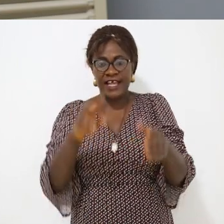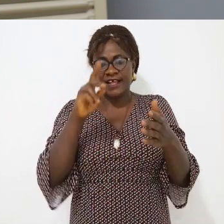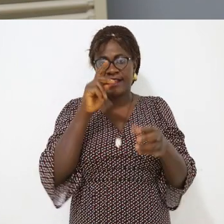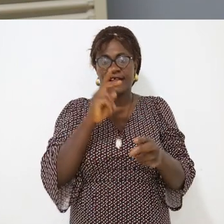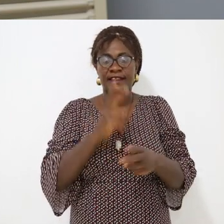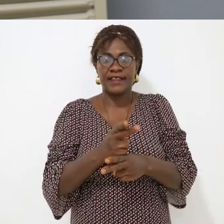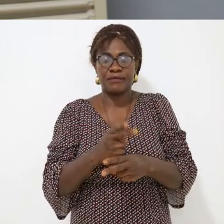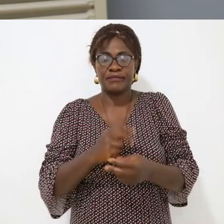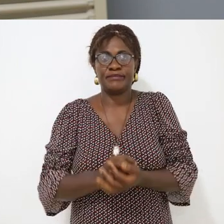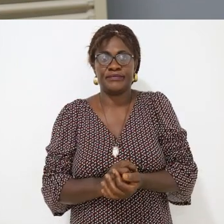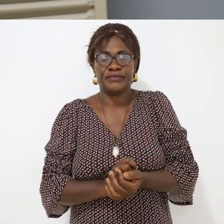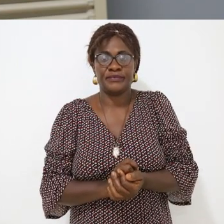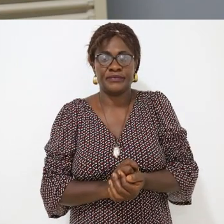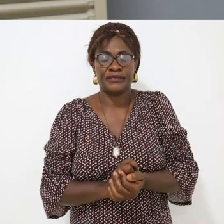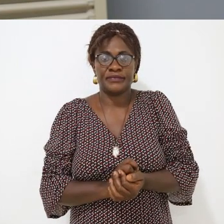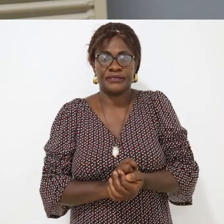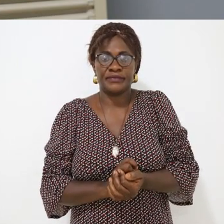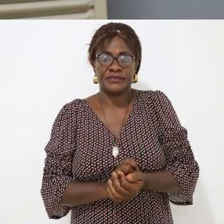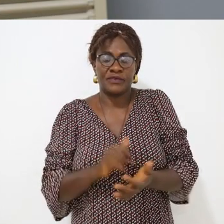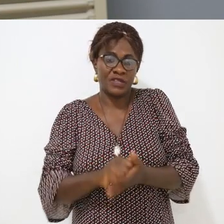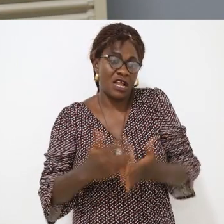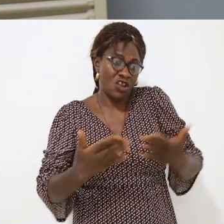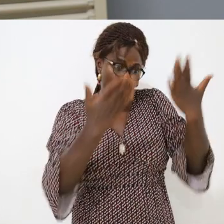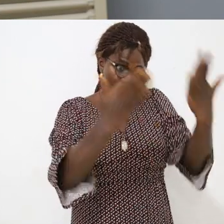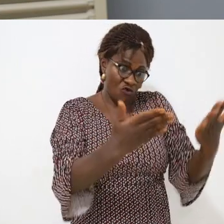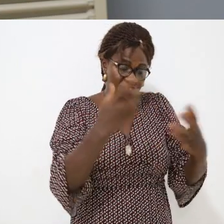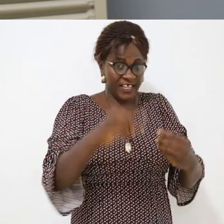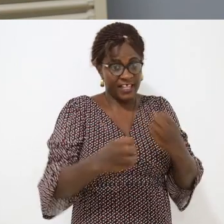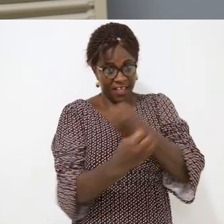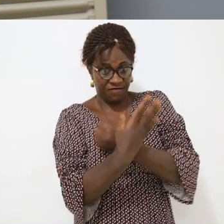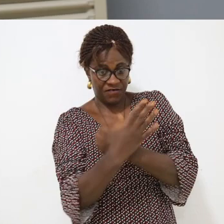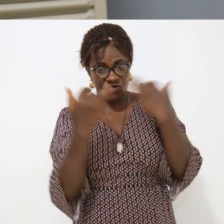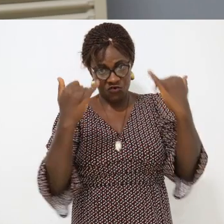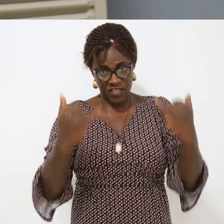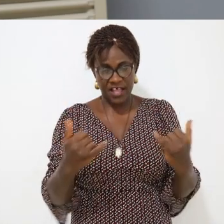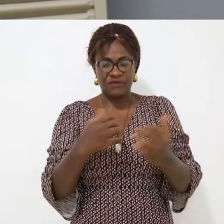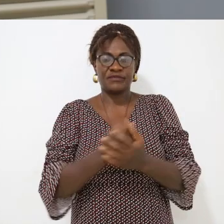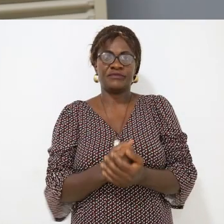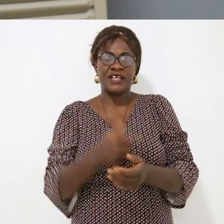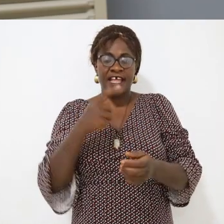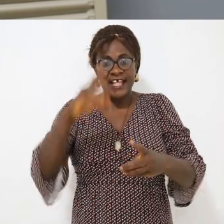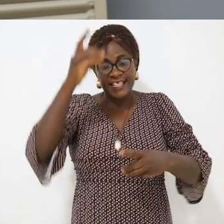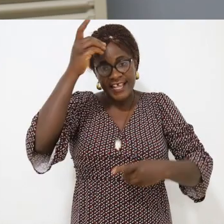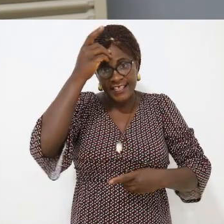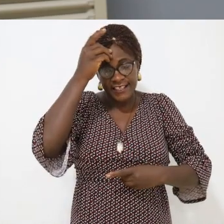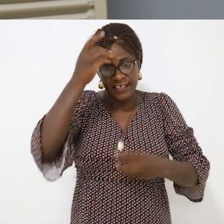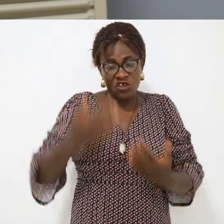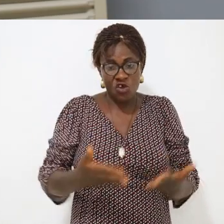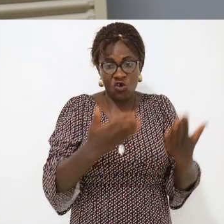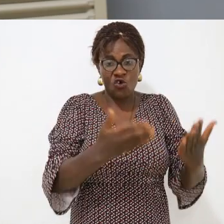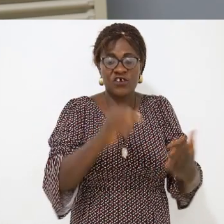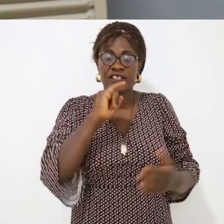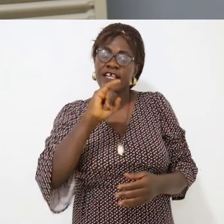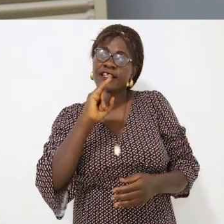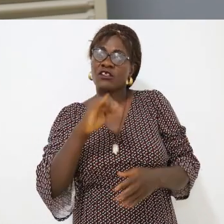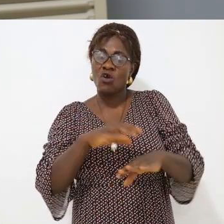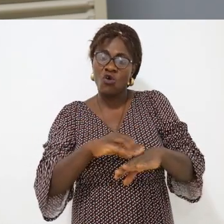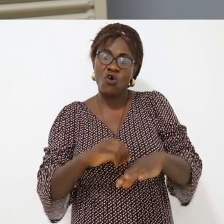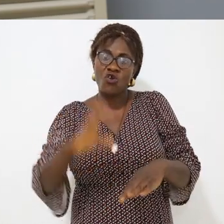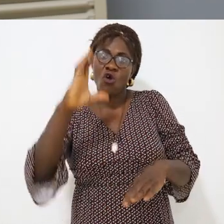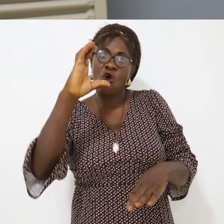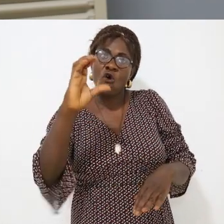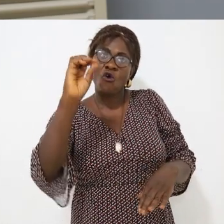the coronavirus strain causing the current coronavirus outbreak. And the disease caused by this infection is